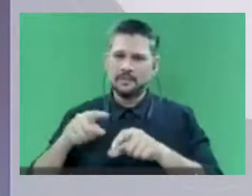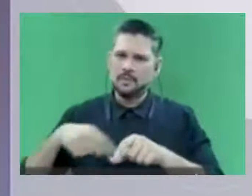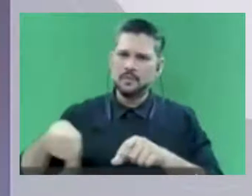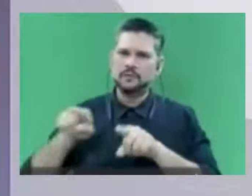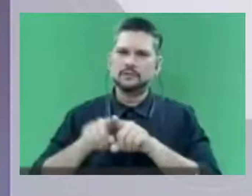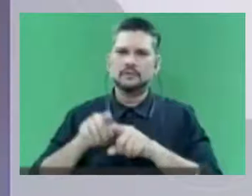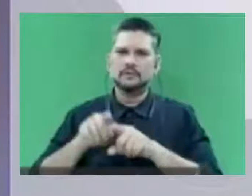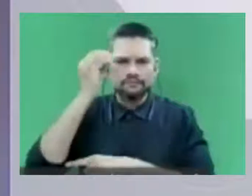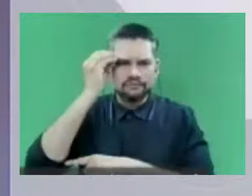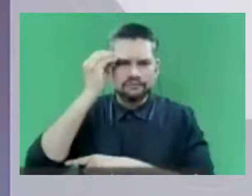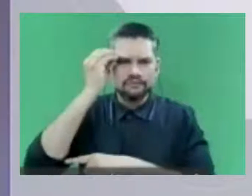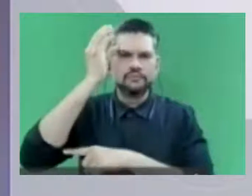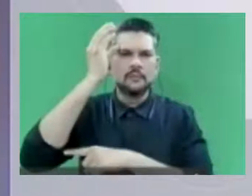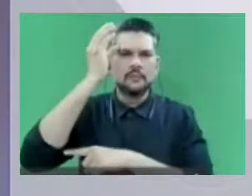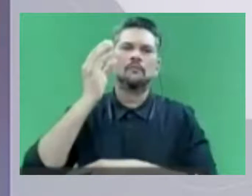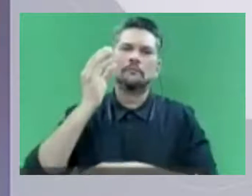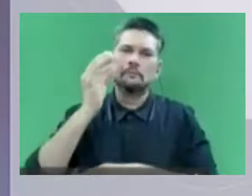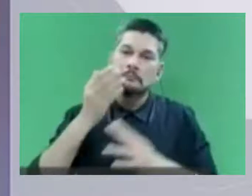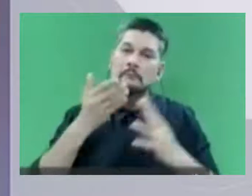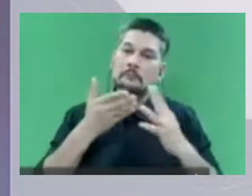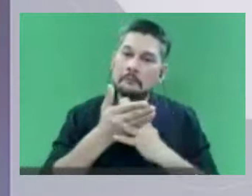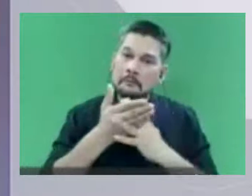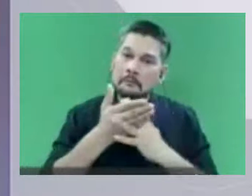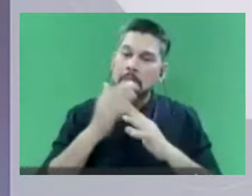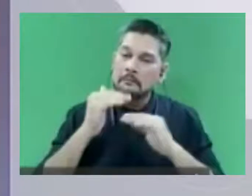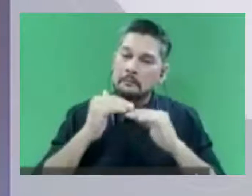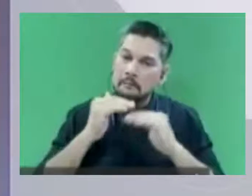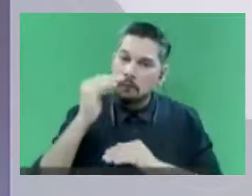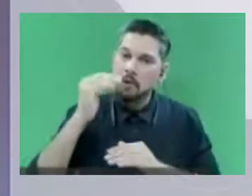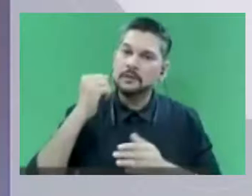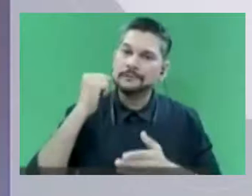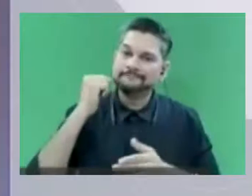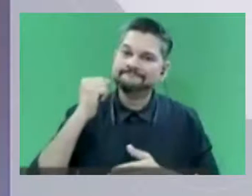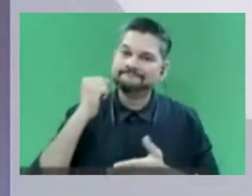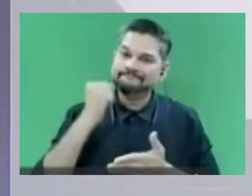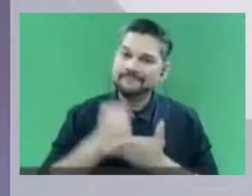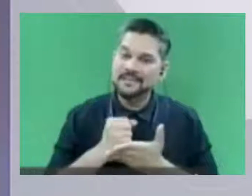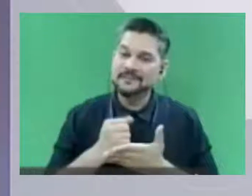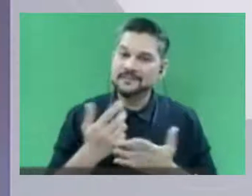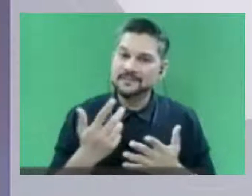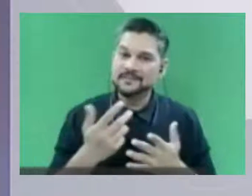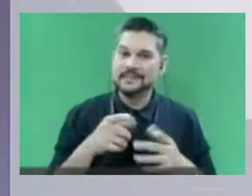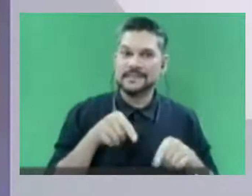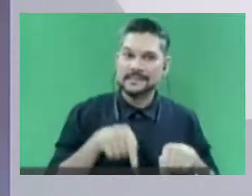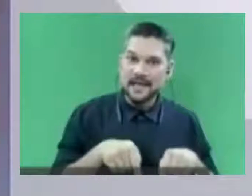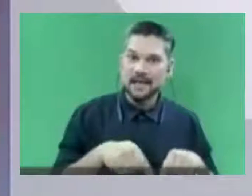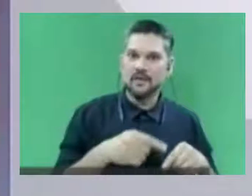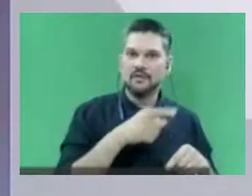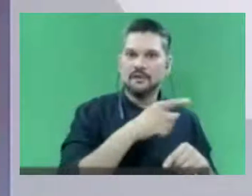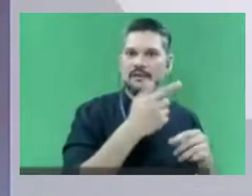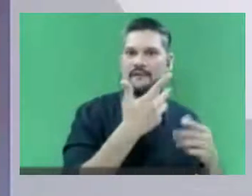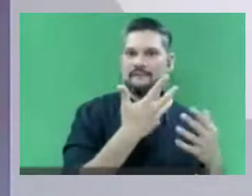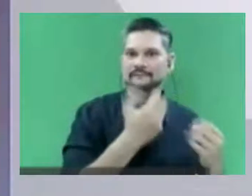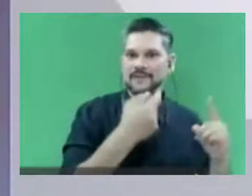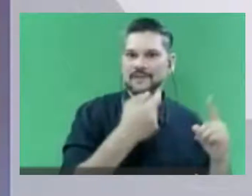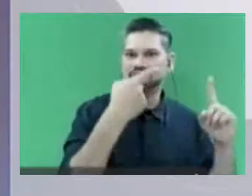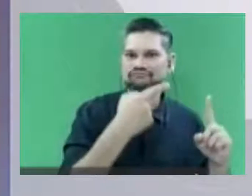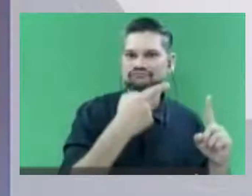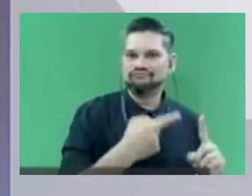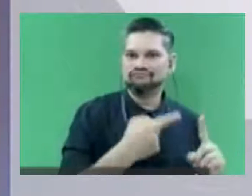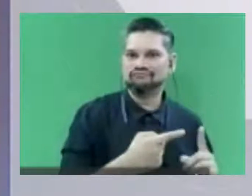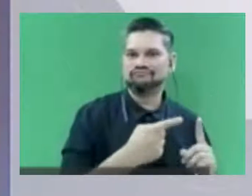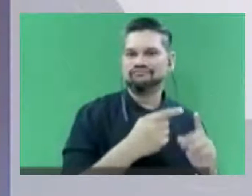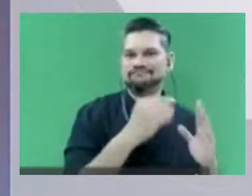such things, you know, in the years, the mechanisms are there in place so that automatically all